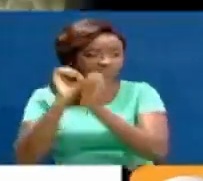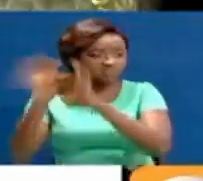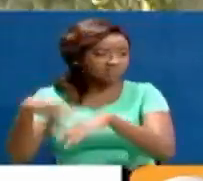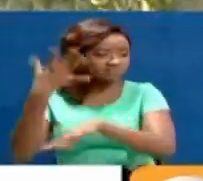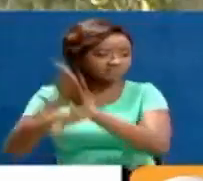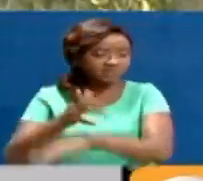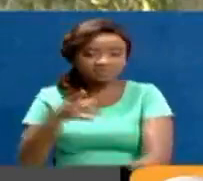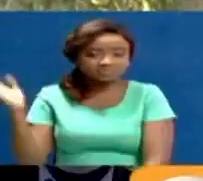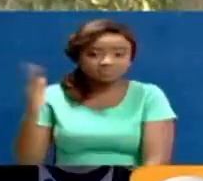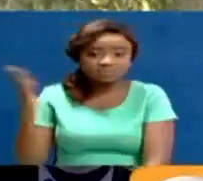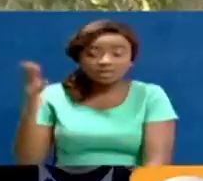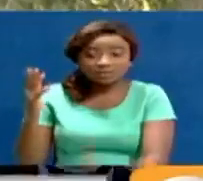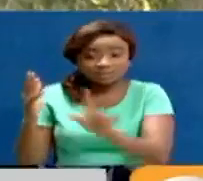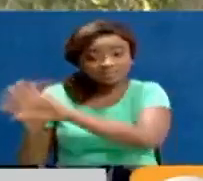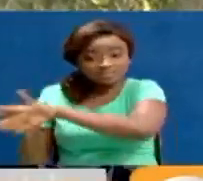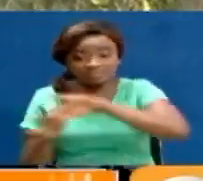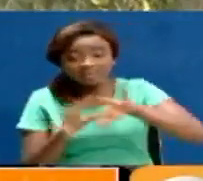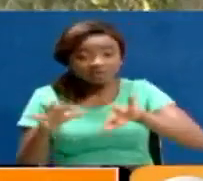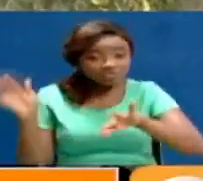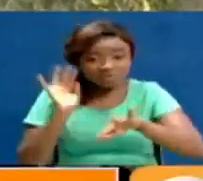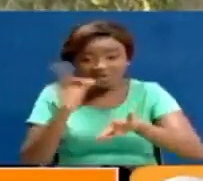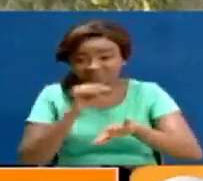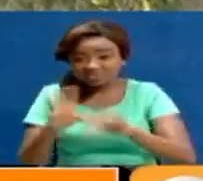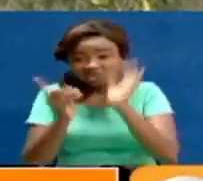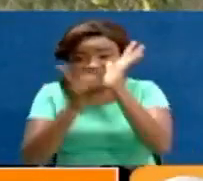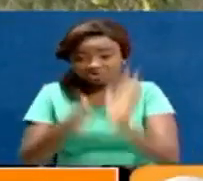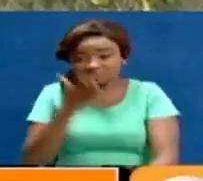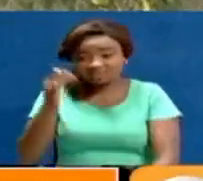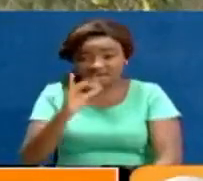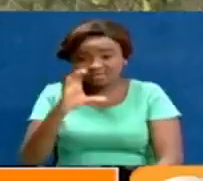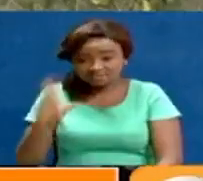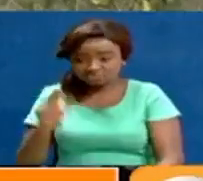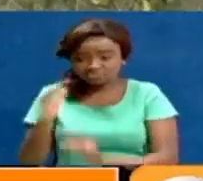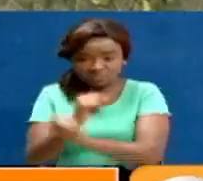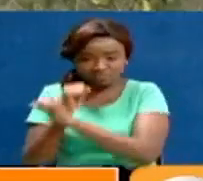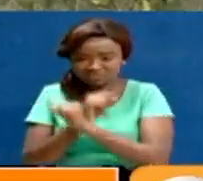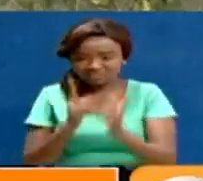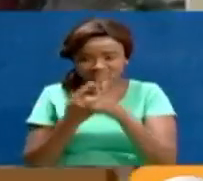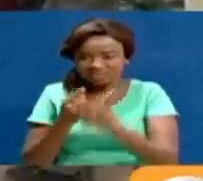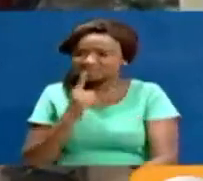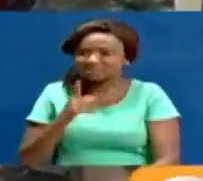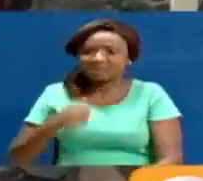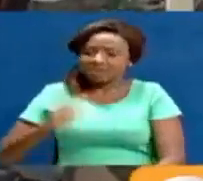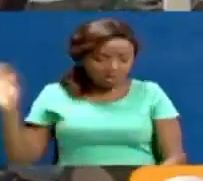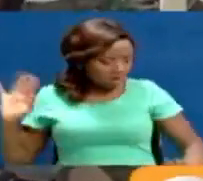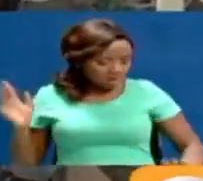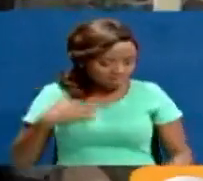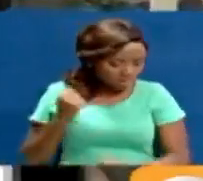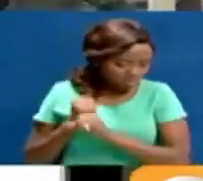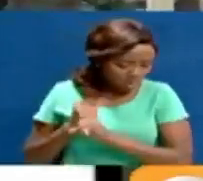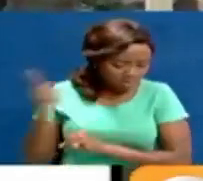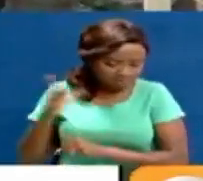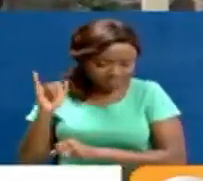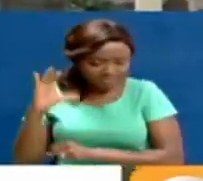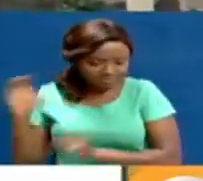unrealistic. Unasikia daktari ako katika ICU, they are manning the ICU, na nakwambia naenda mgomo. Is that not a murderer? If